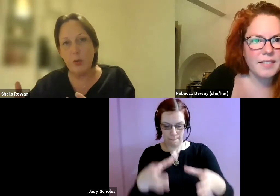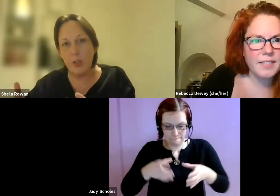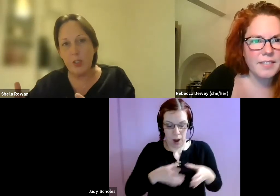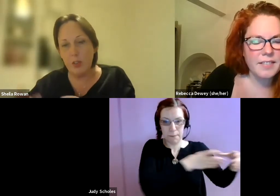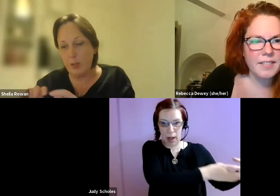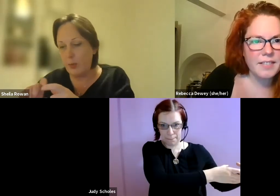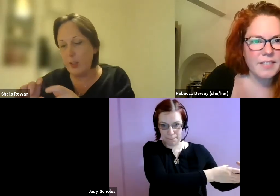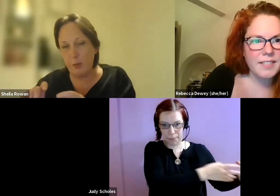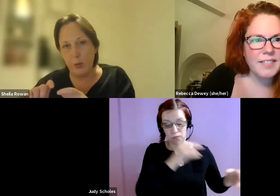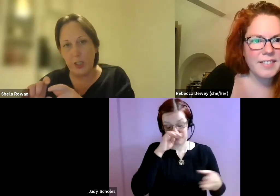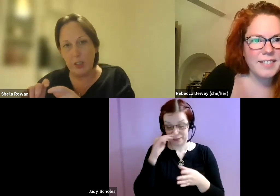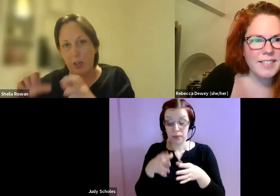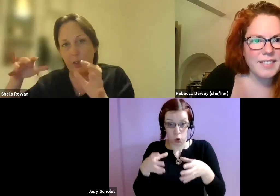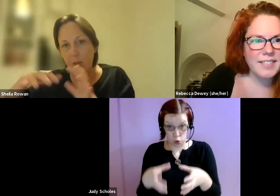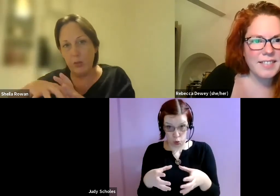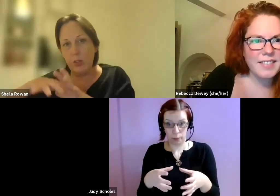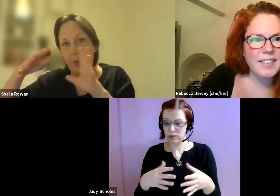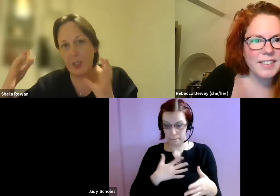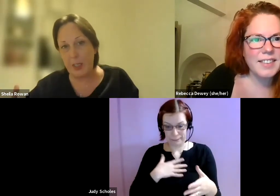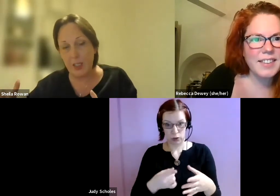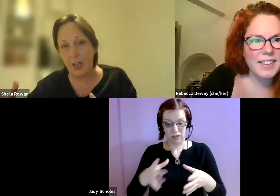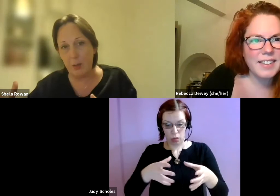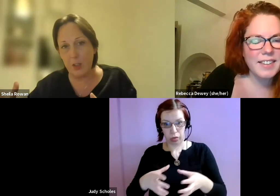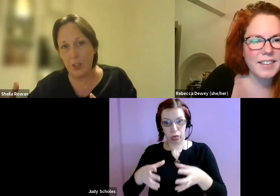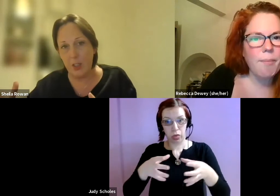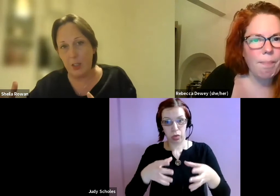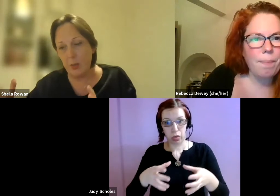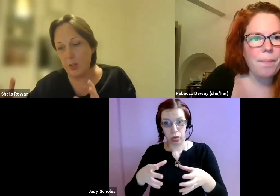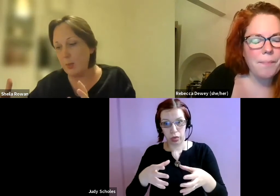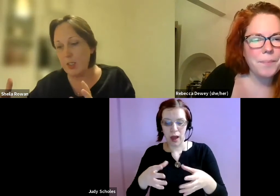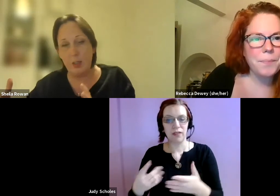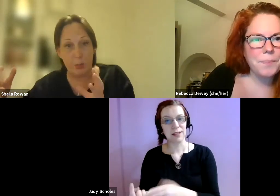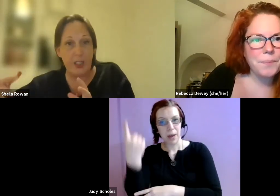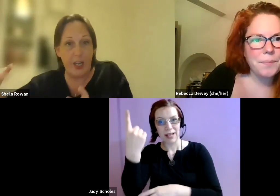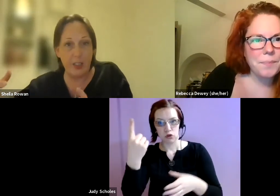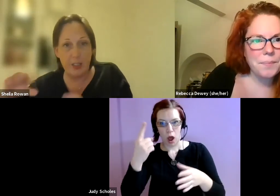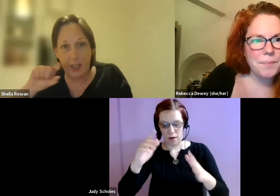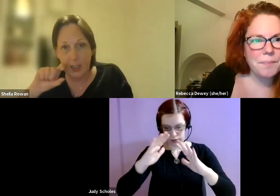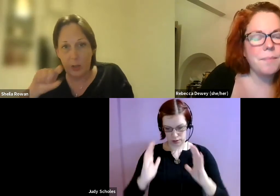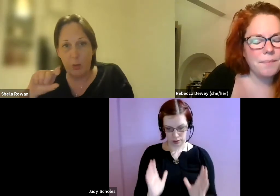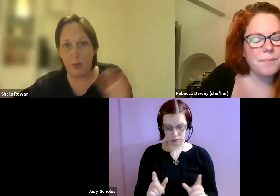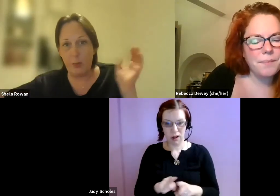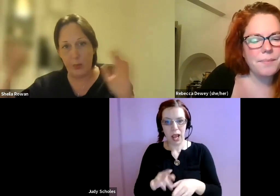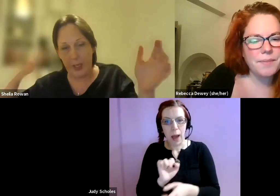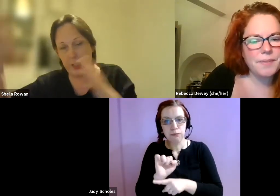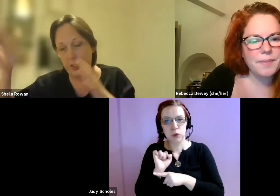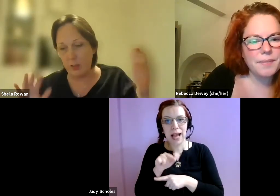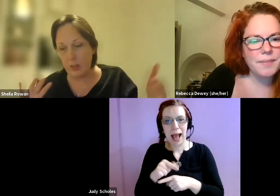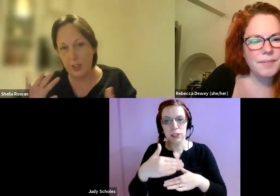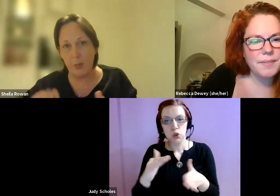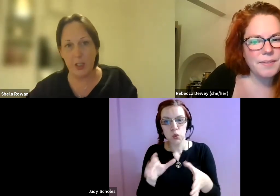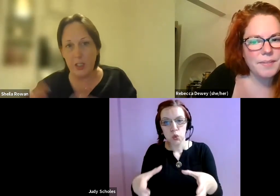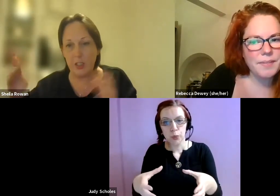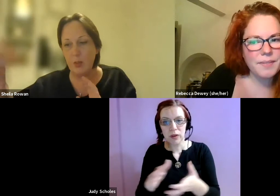Around those, they're freely floating. Around those, we put a spacecraft, which to some extent protects that cube from